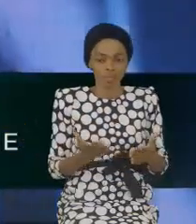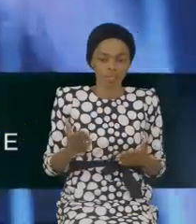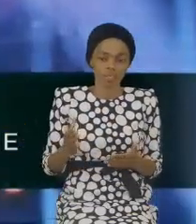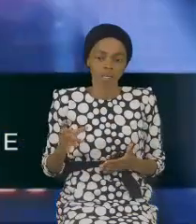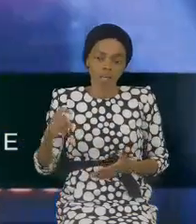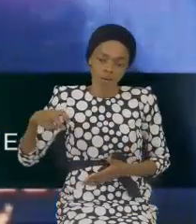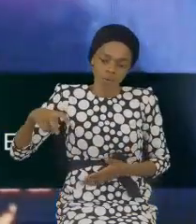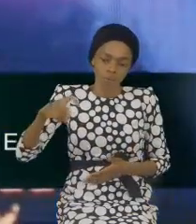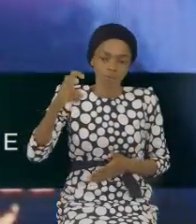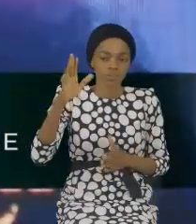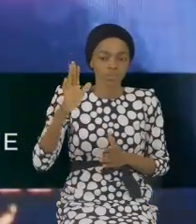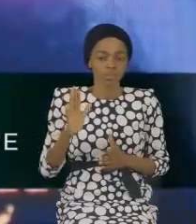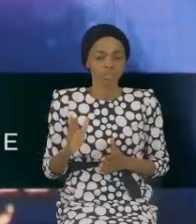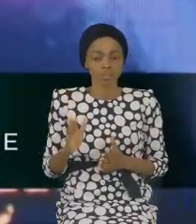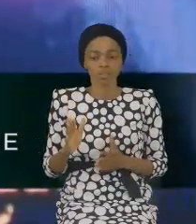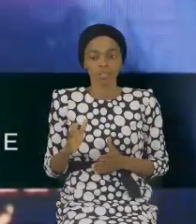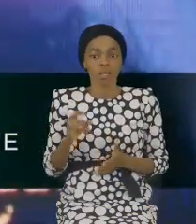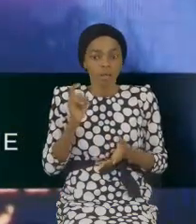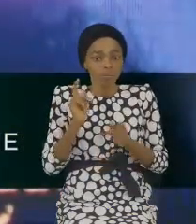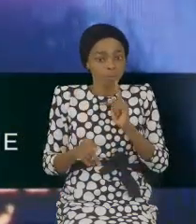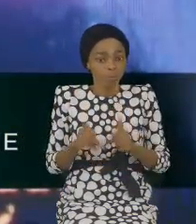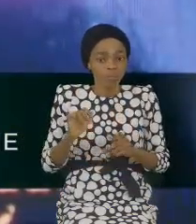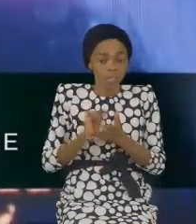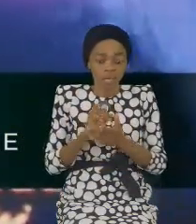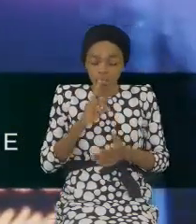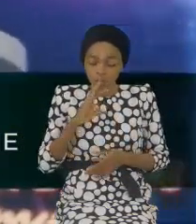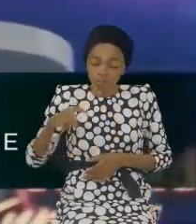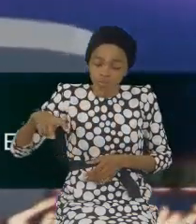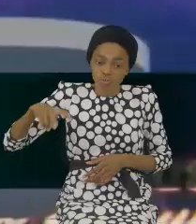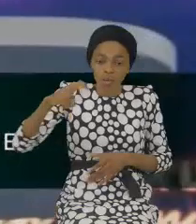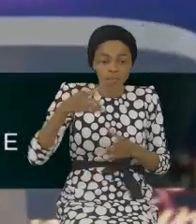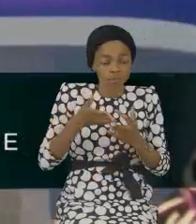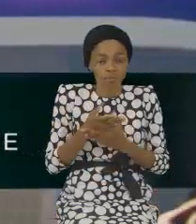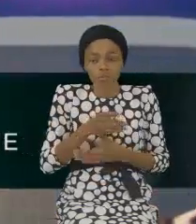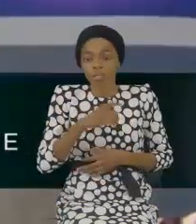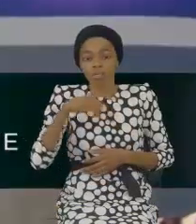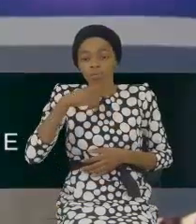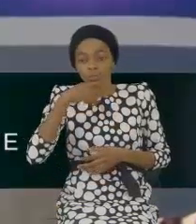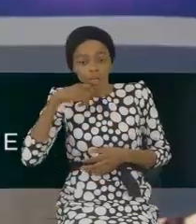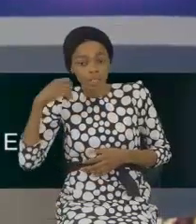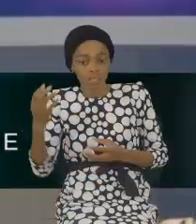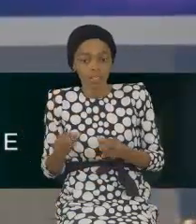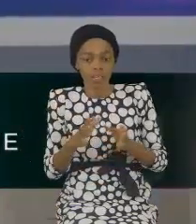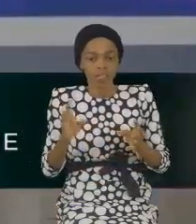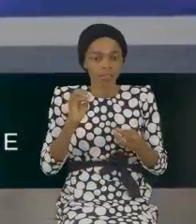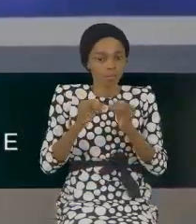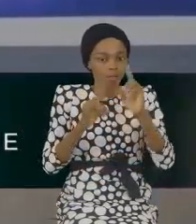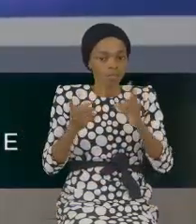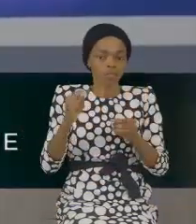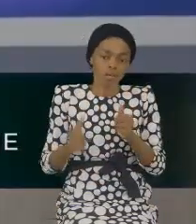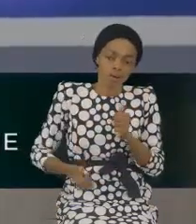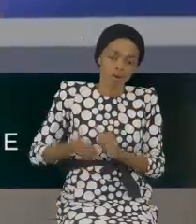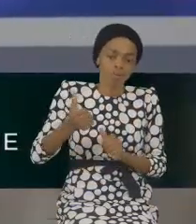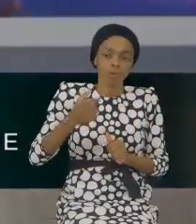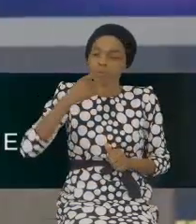They're walking through the barren land. They're walking through the wilderness. It says, number two, the uppermost